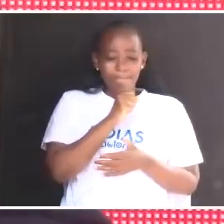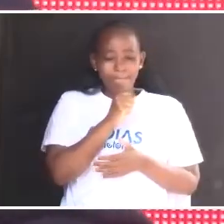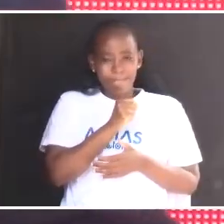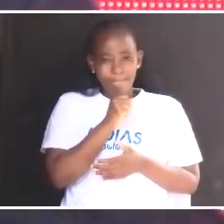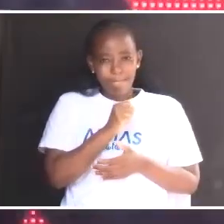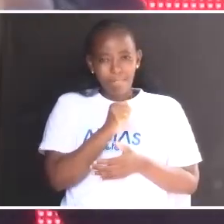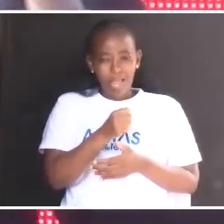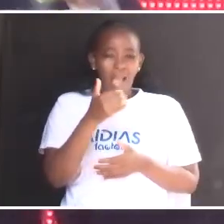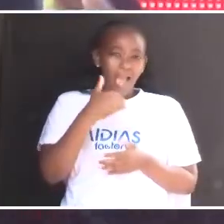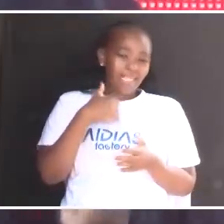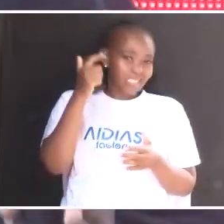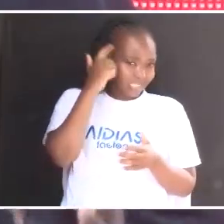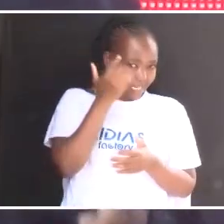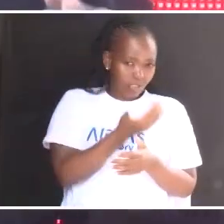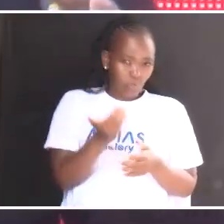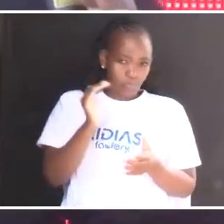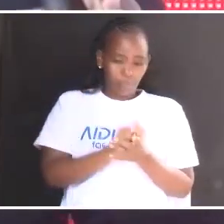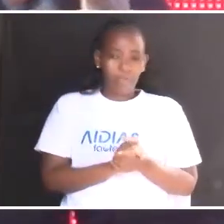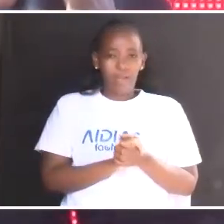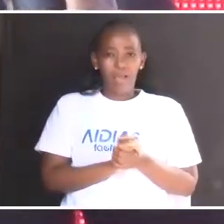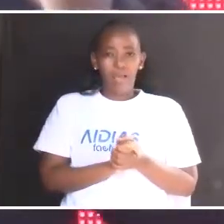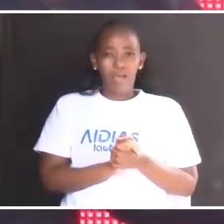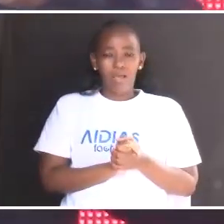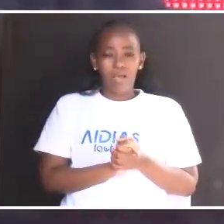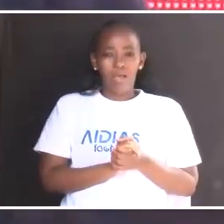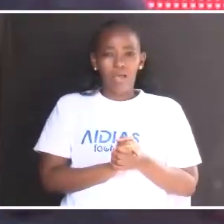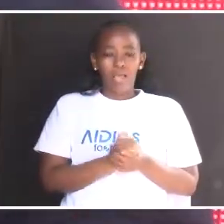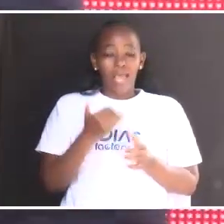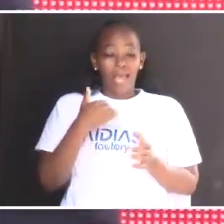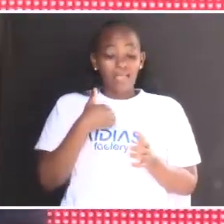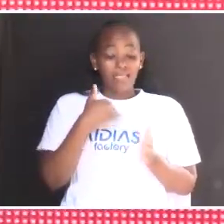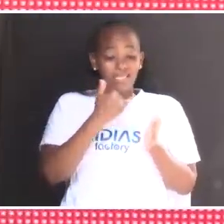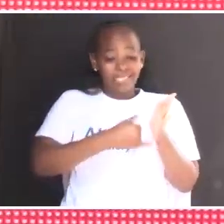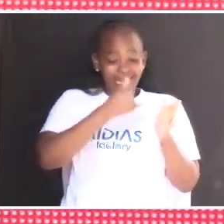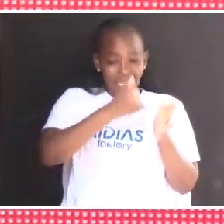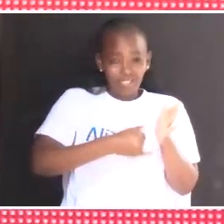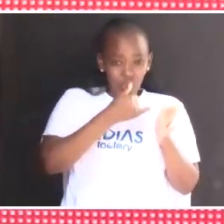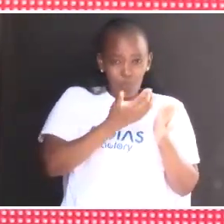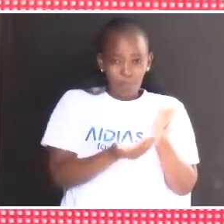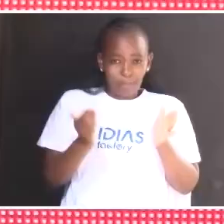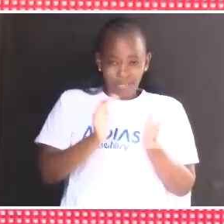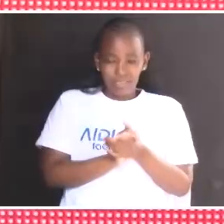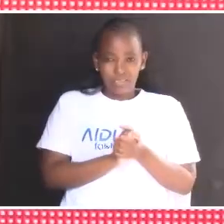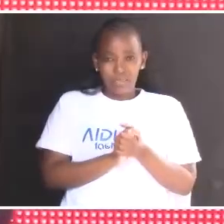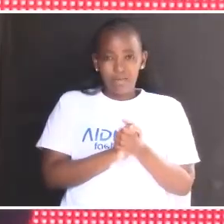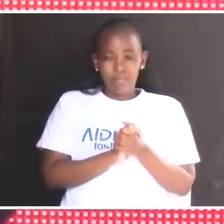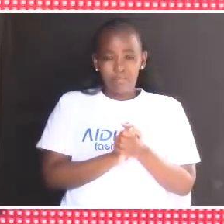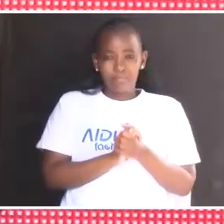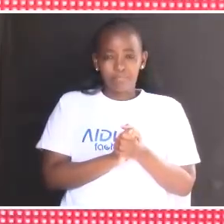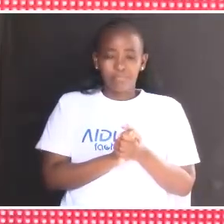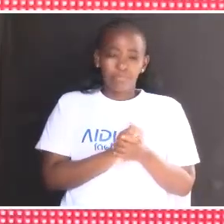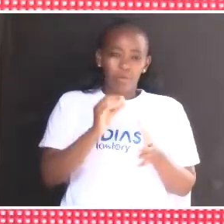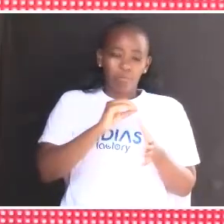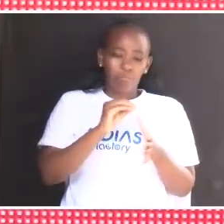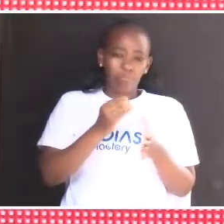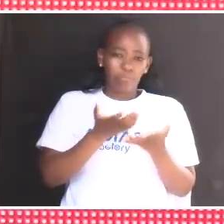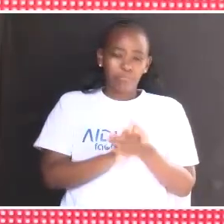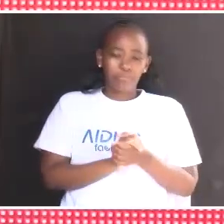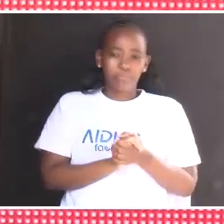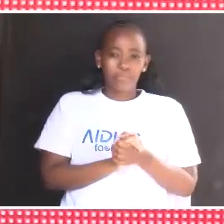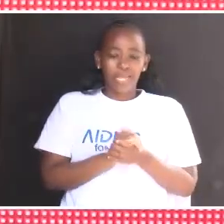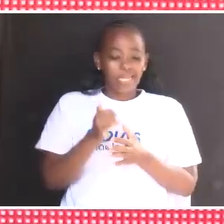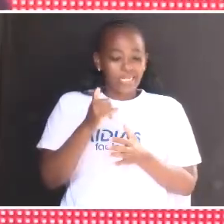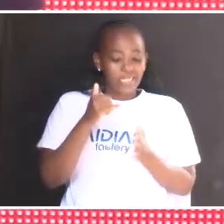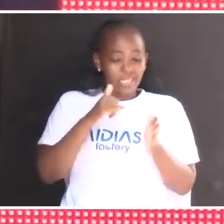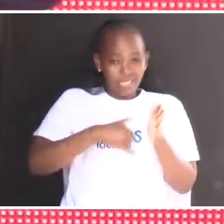holding has intellectual property, has industrial property in it. For example, it could be a patent or something else. So